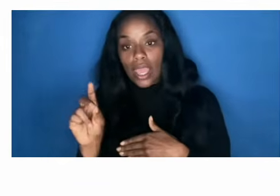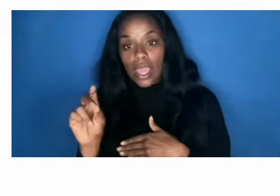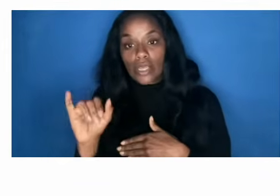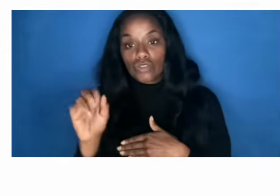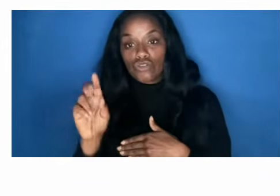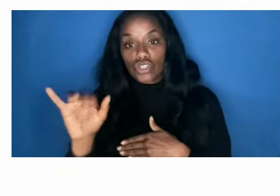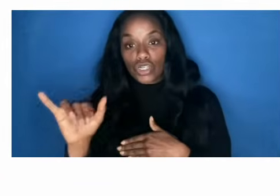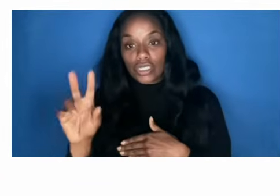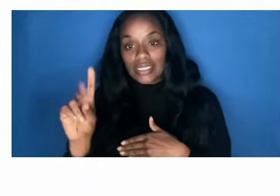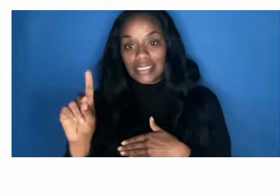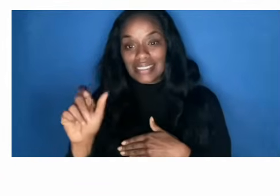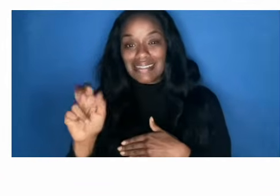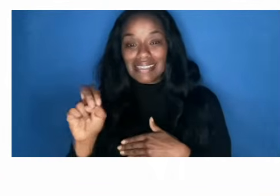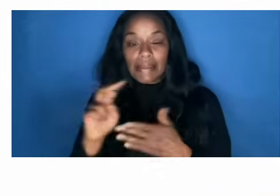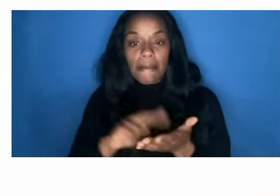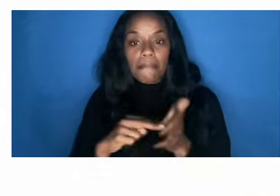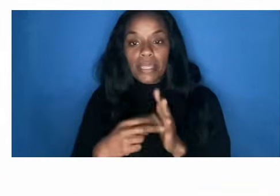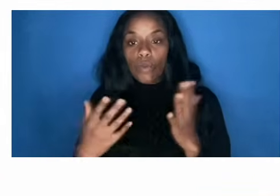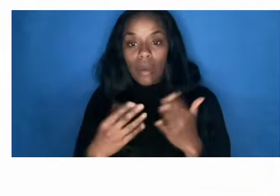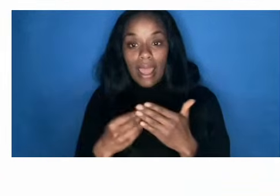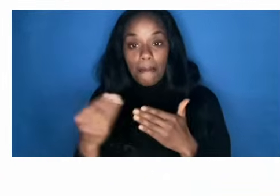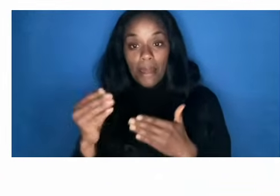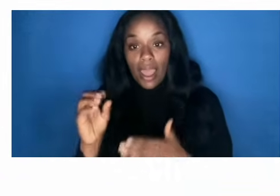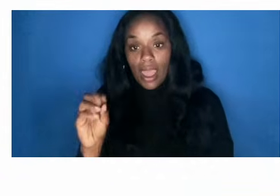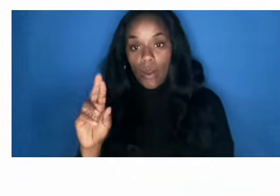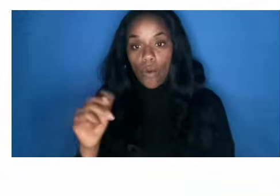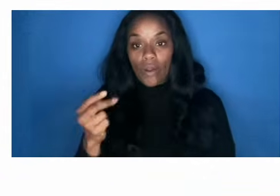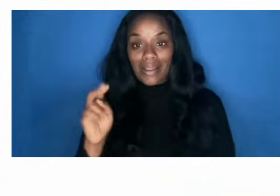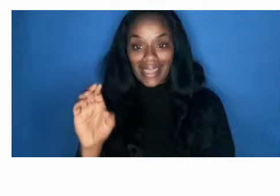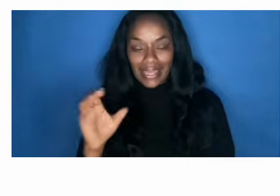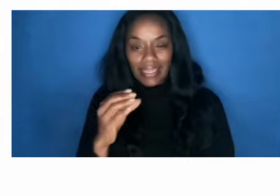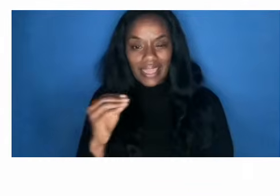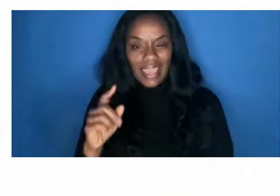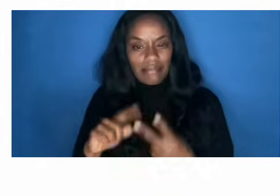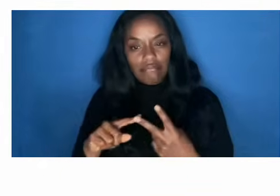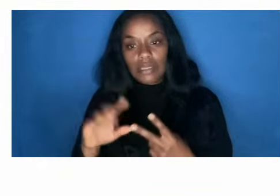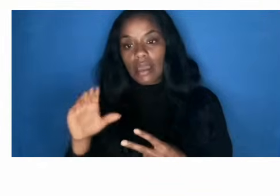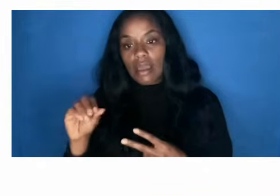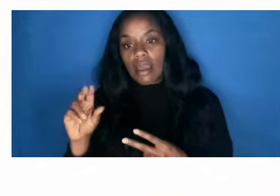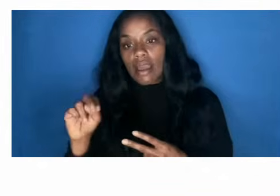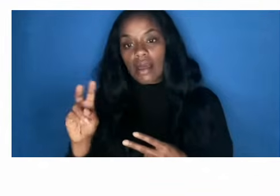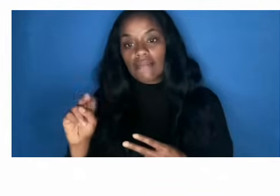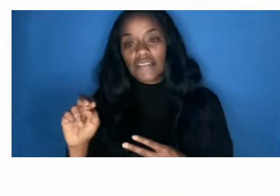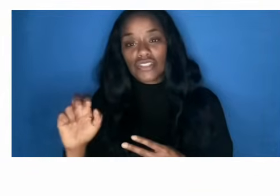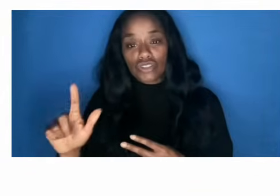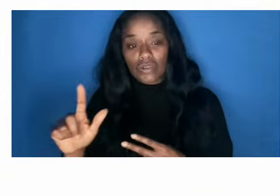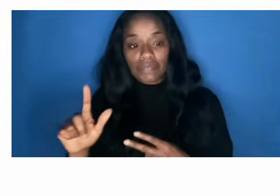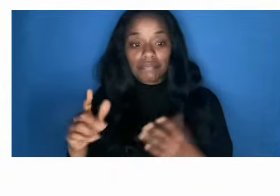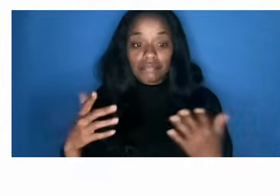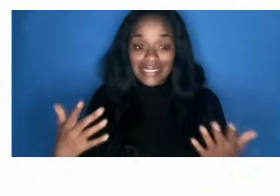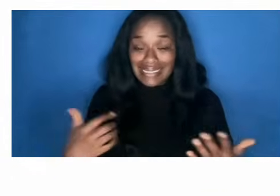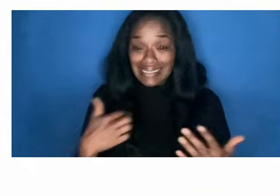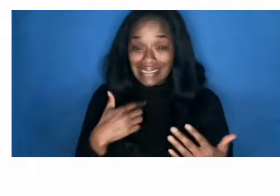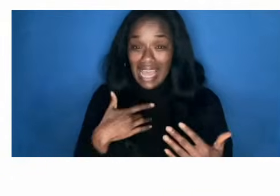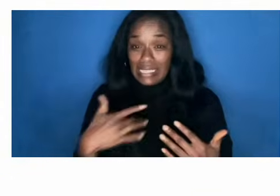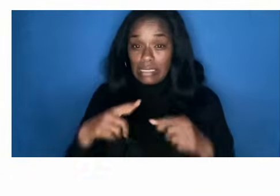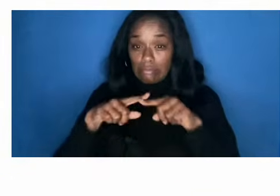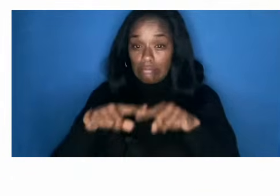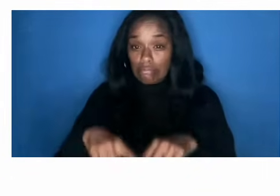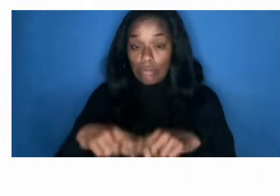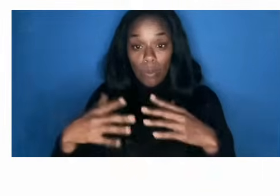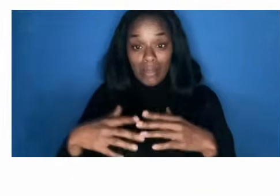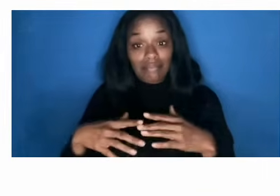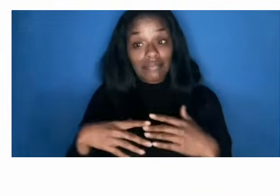organic versus what I buy conventional. I rely heavily, not every day, but oftentimes on canned